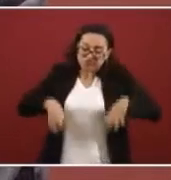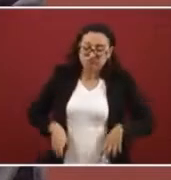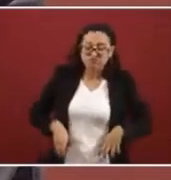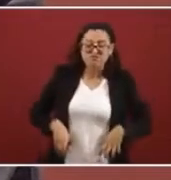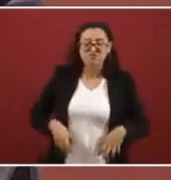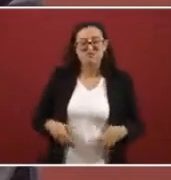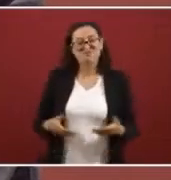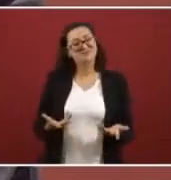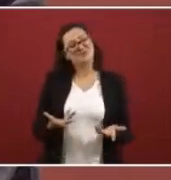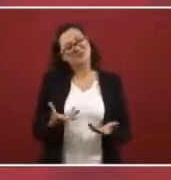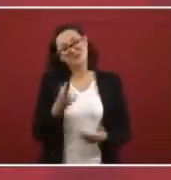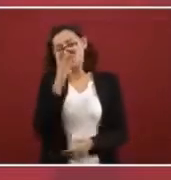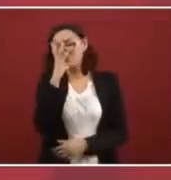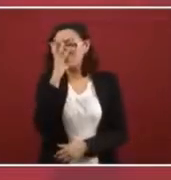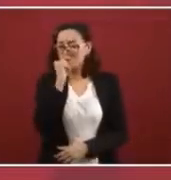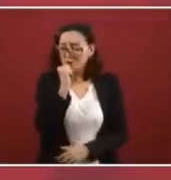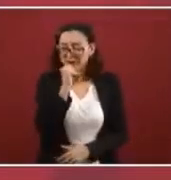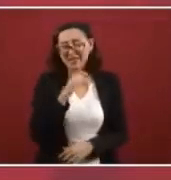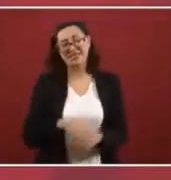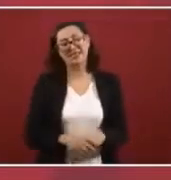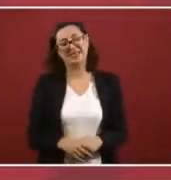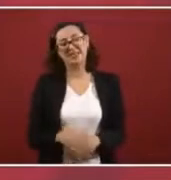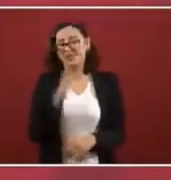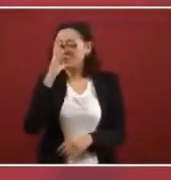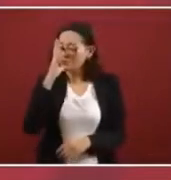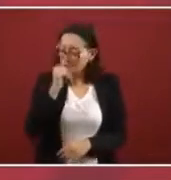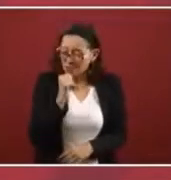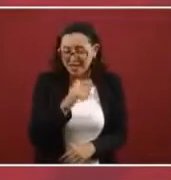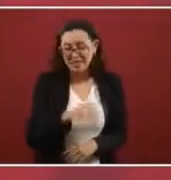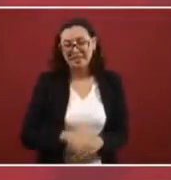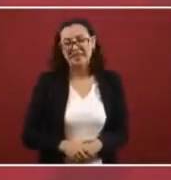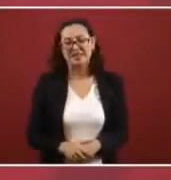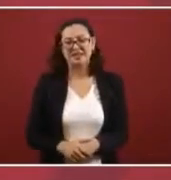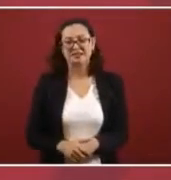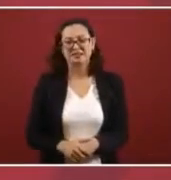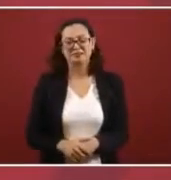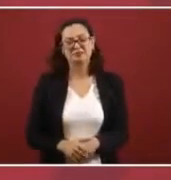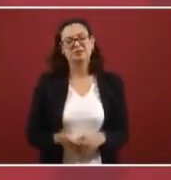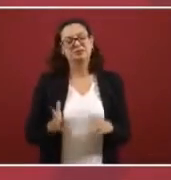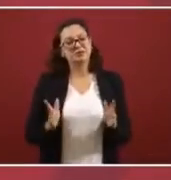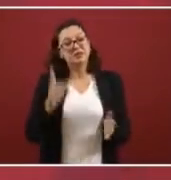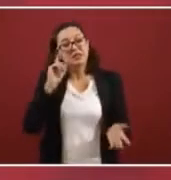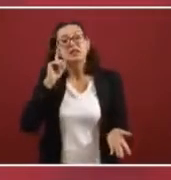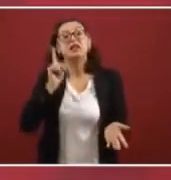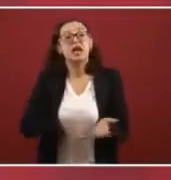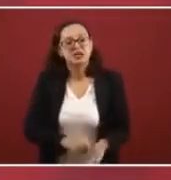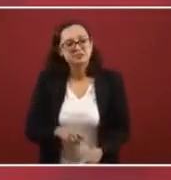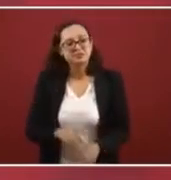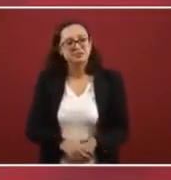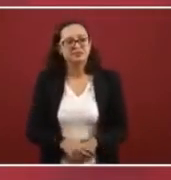lion-hearted contract. Like, say we go to the negotiation table